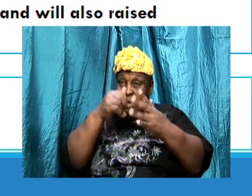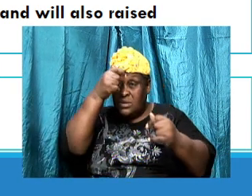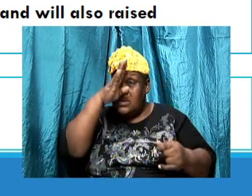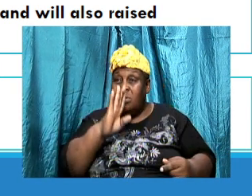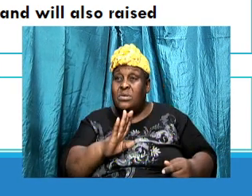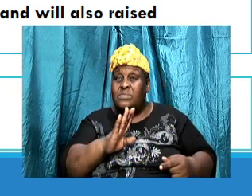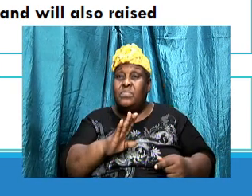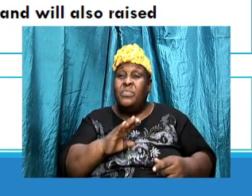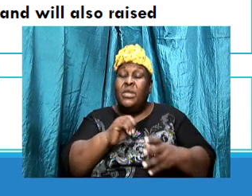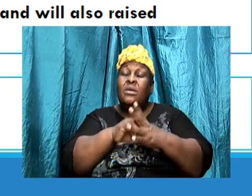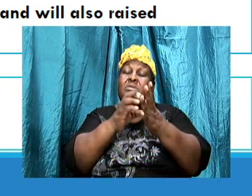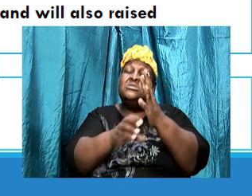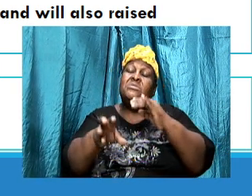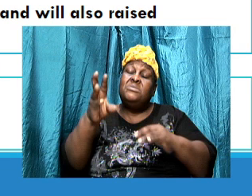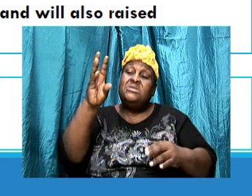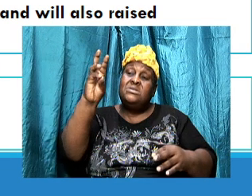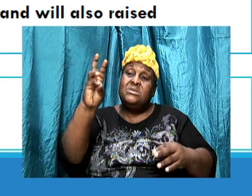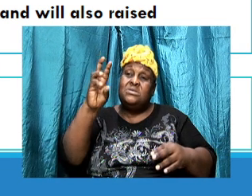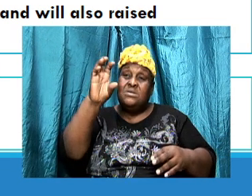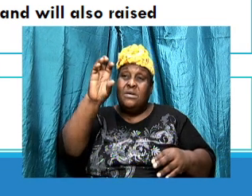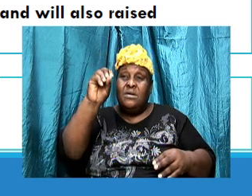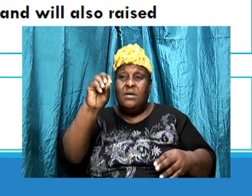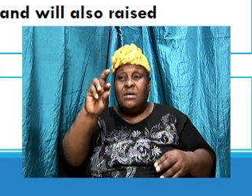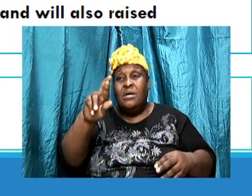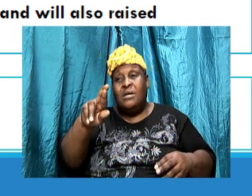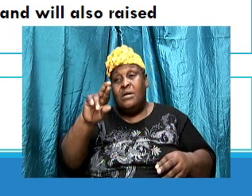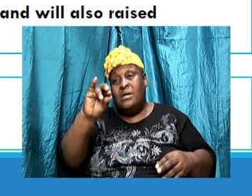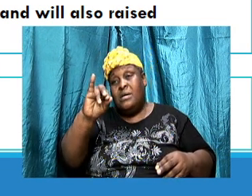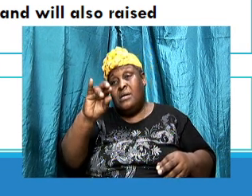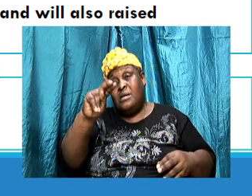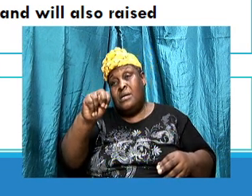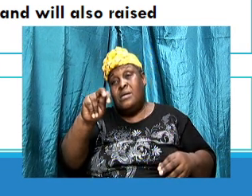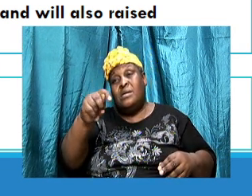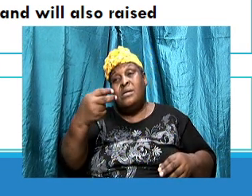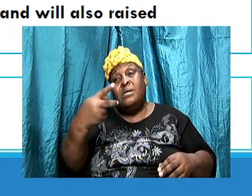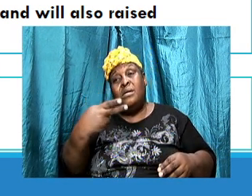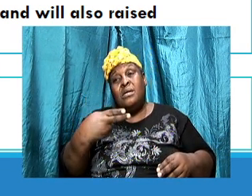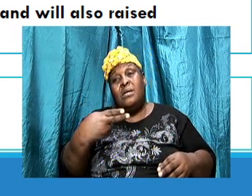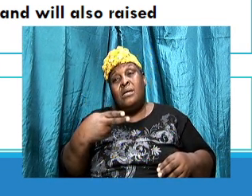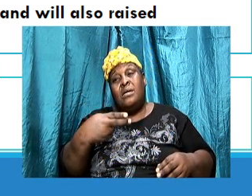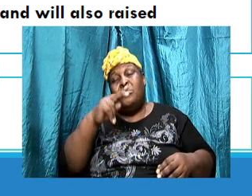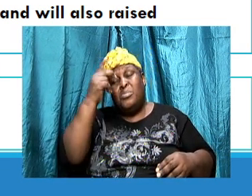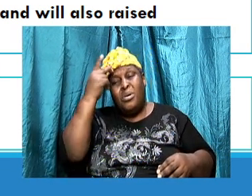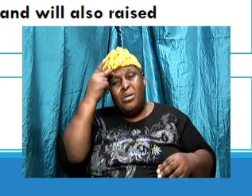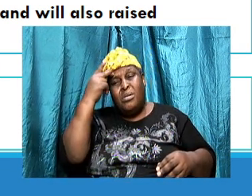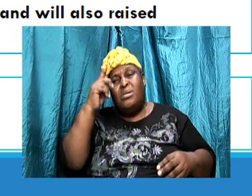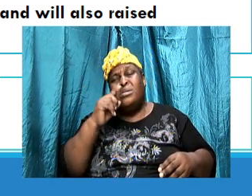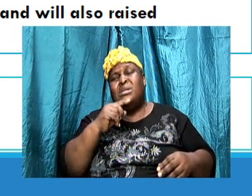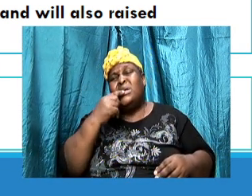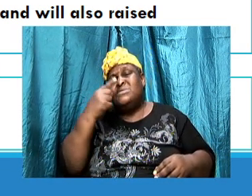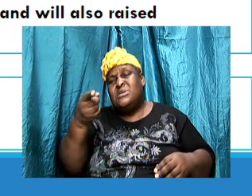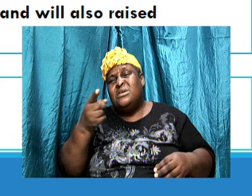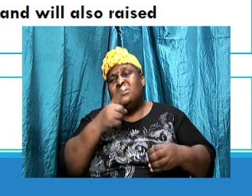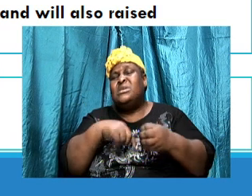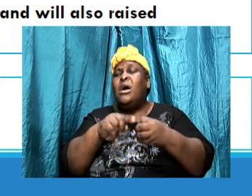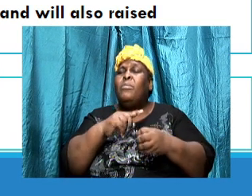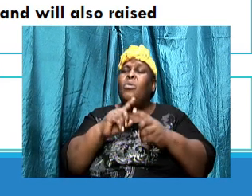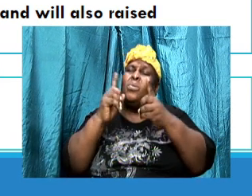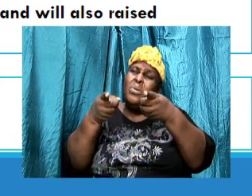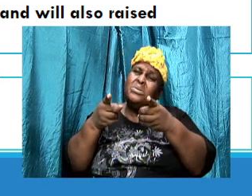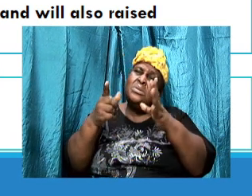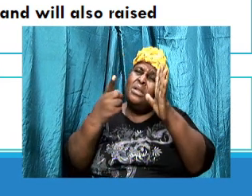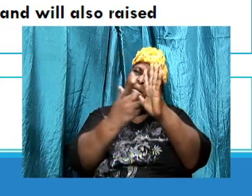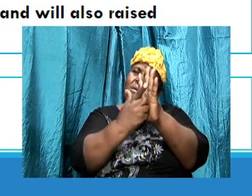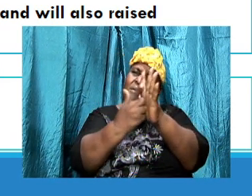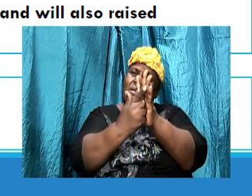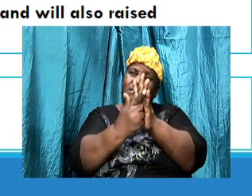chapter 6 of Corinthians, Paul dealt with the subject about going to law, to the heathen